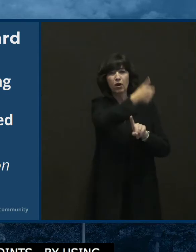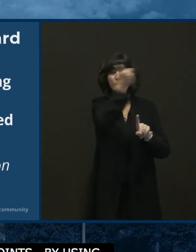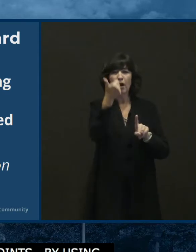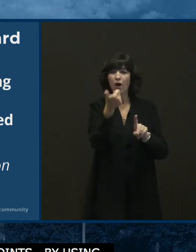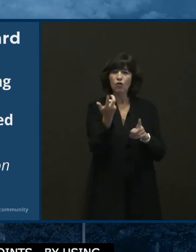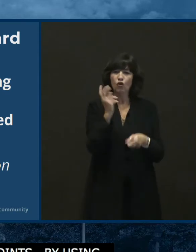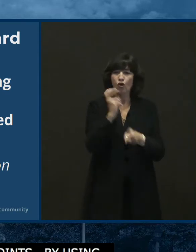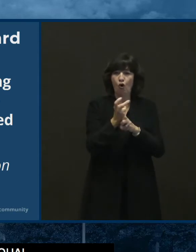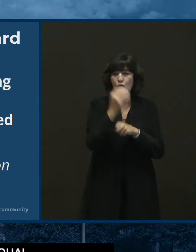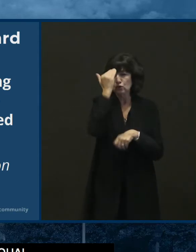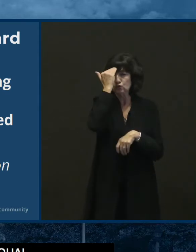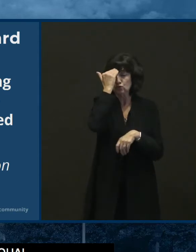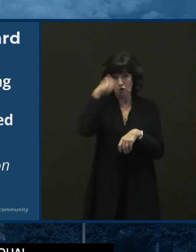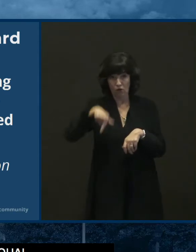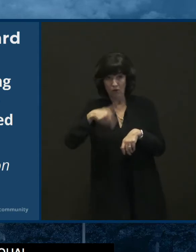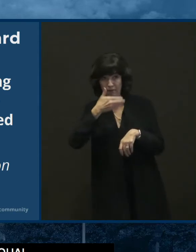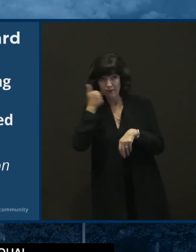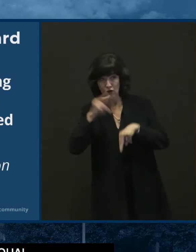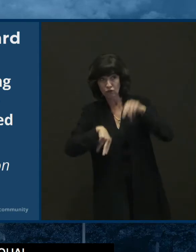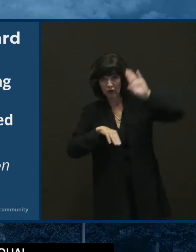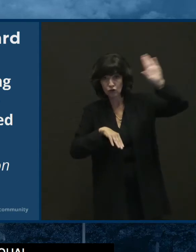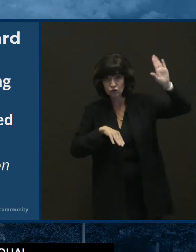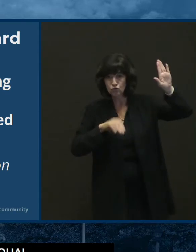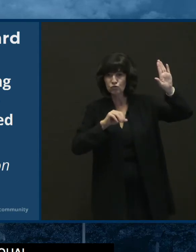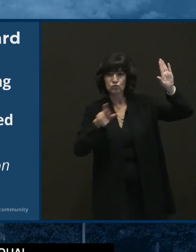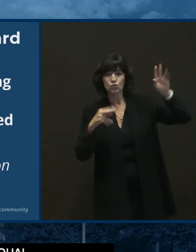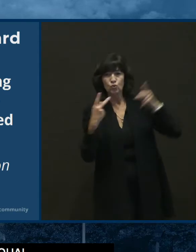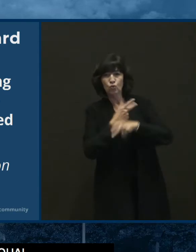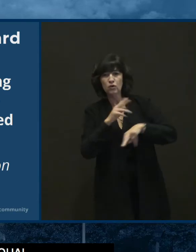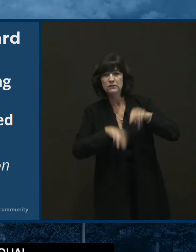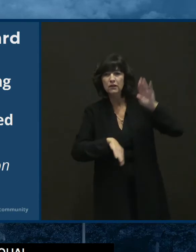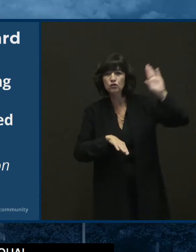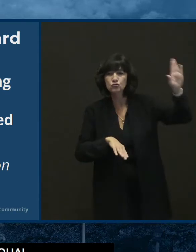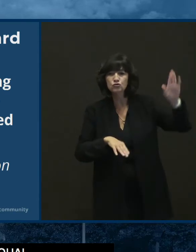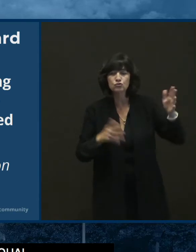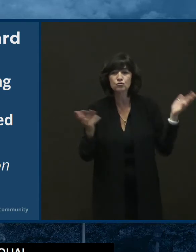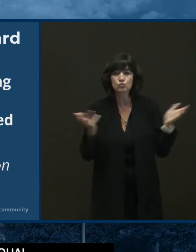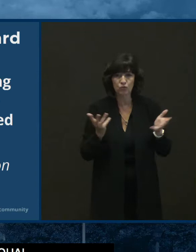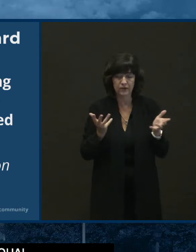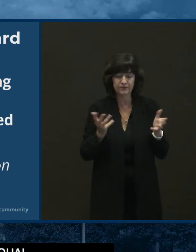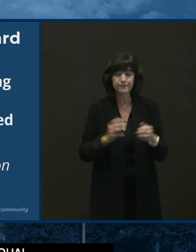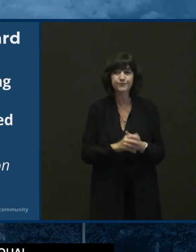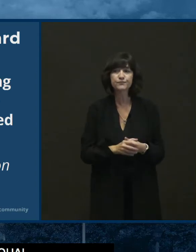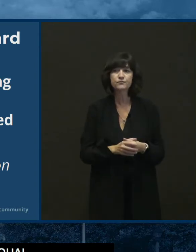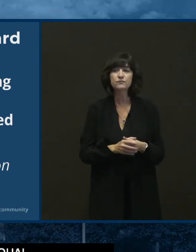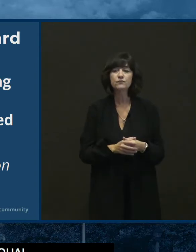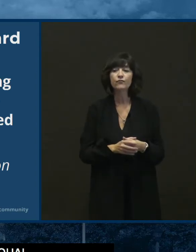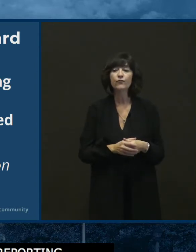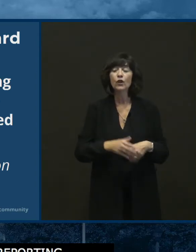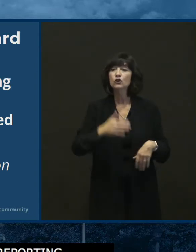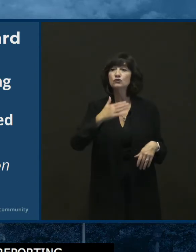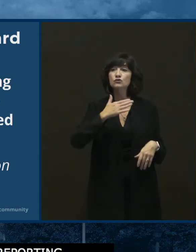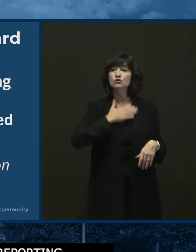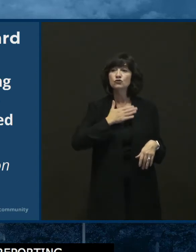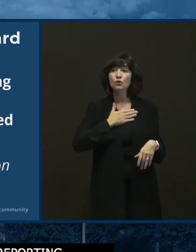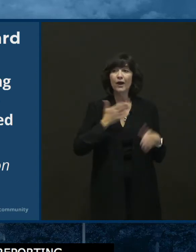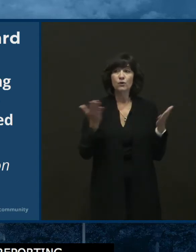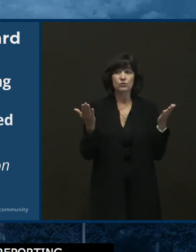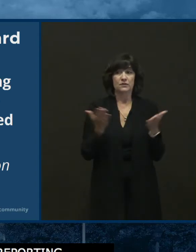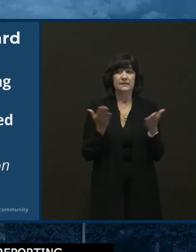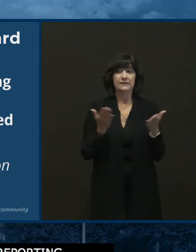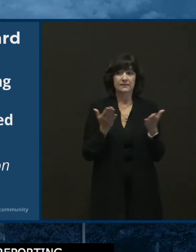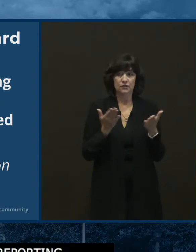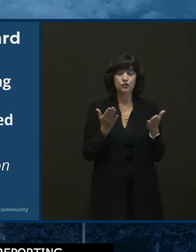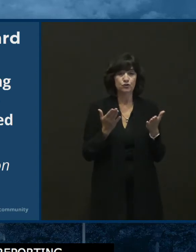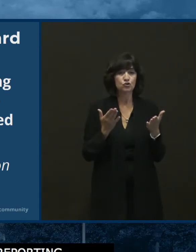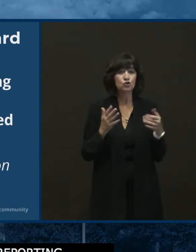rate results reporting reflects the percentage of the tested population who